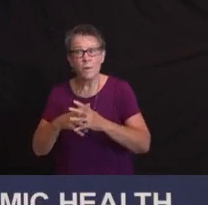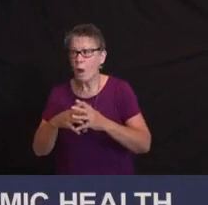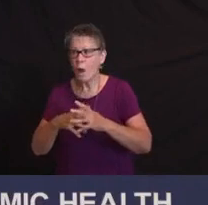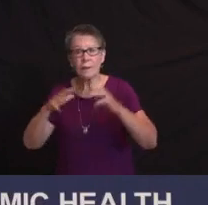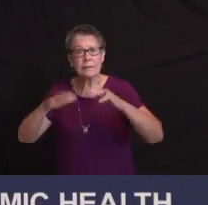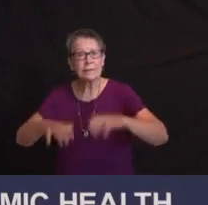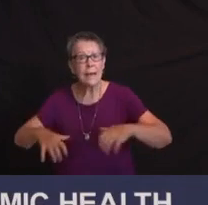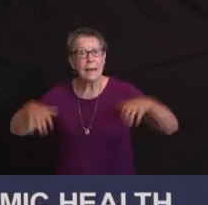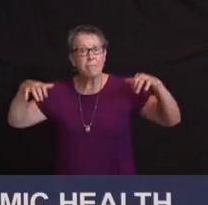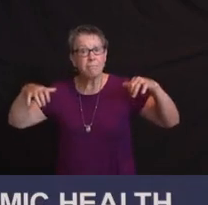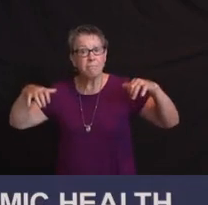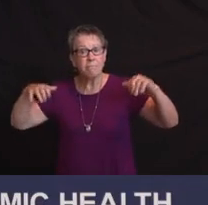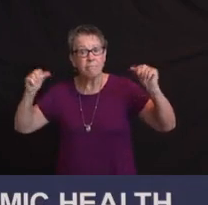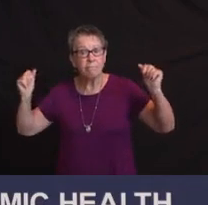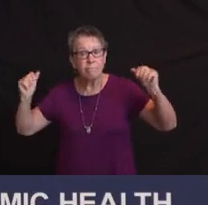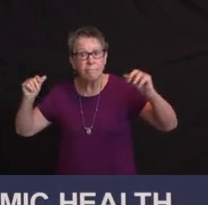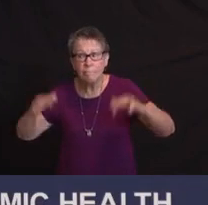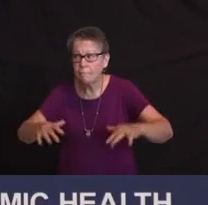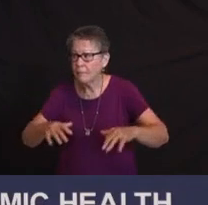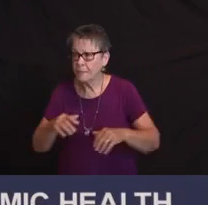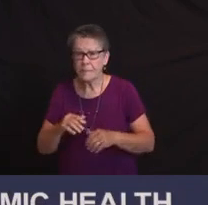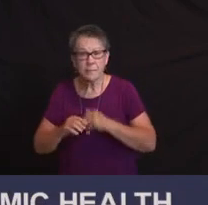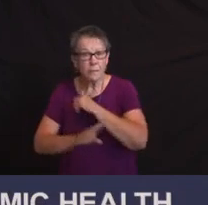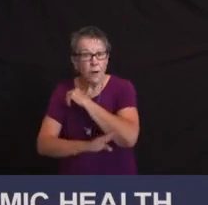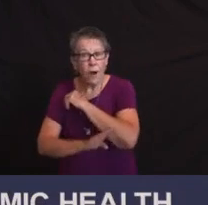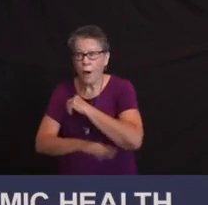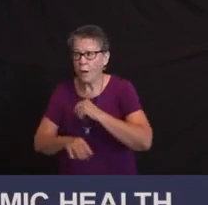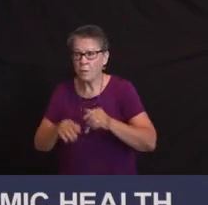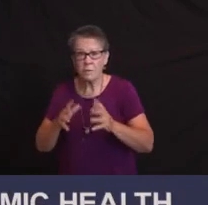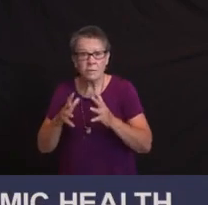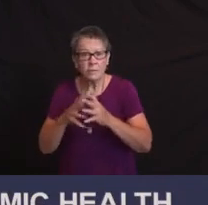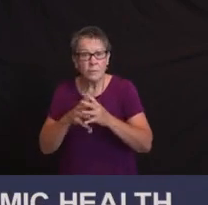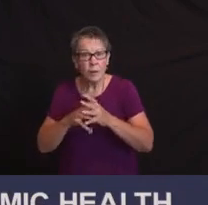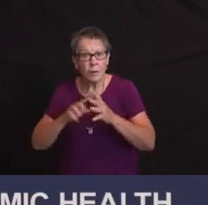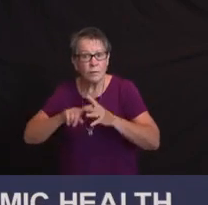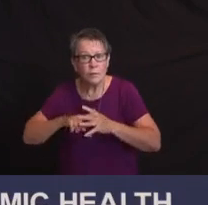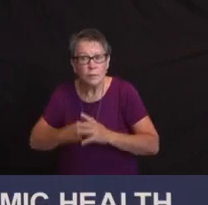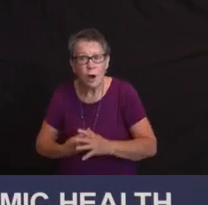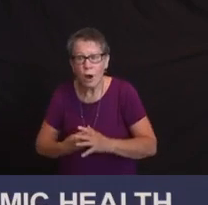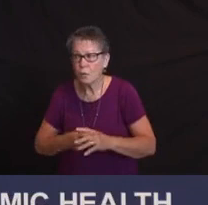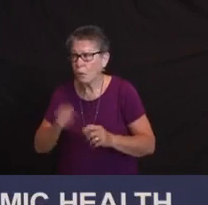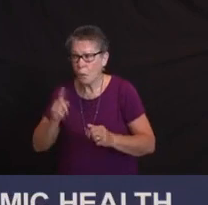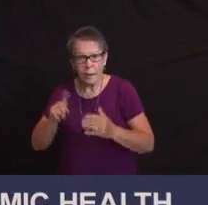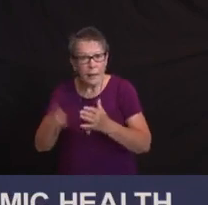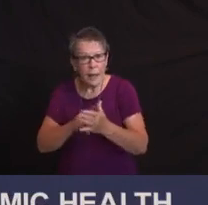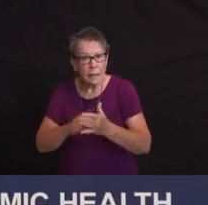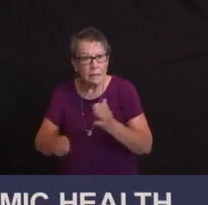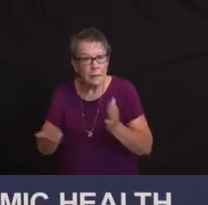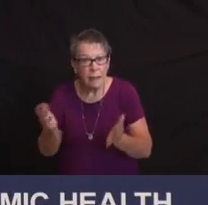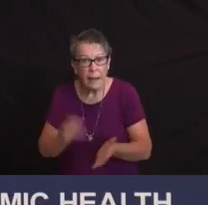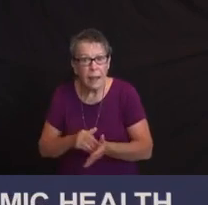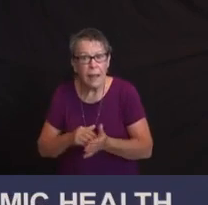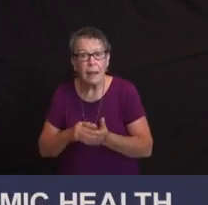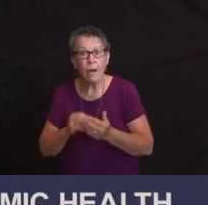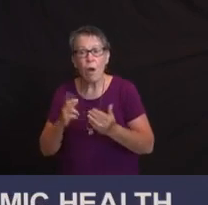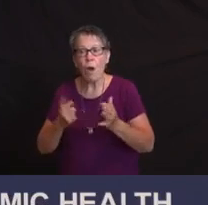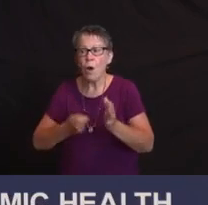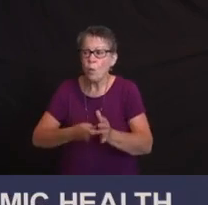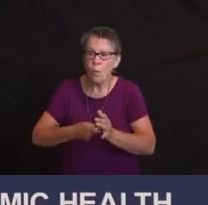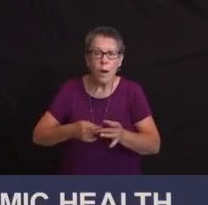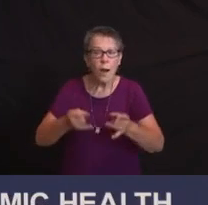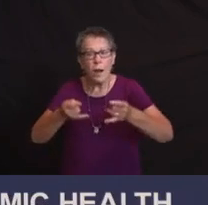people not go to them, or should they be required to wear masks? On that note, should people reconsider their August or Labor Day travel